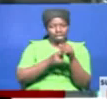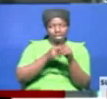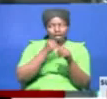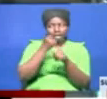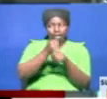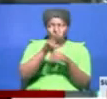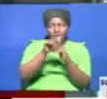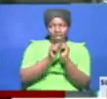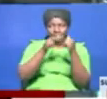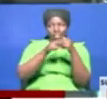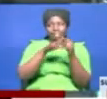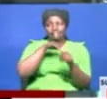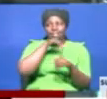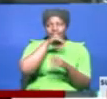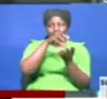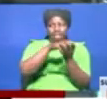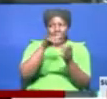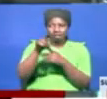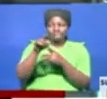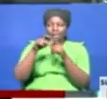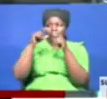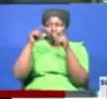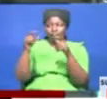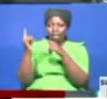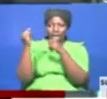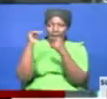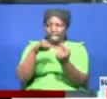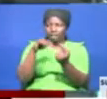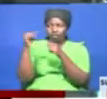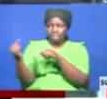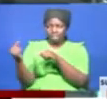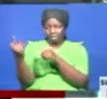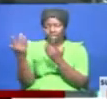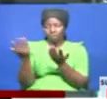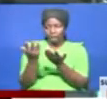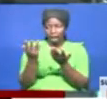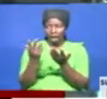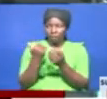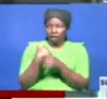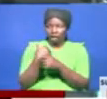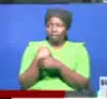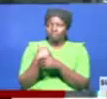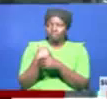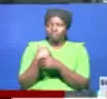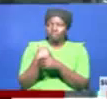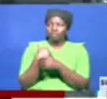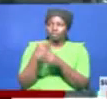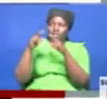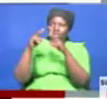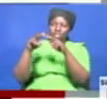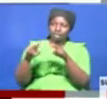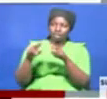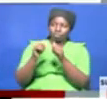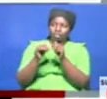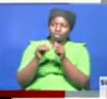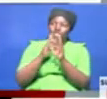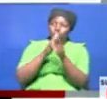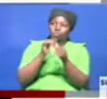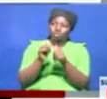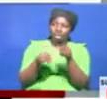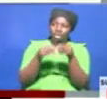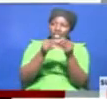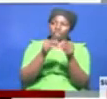case is the main authority for the argument that the results which have been given at the polling station level, Form